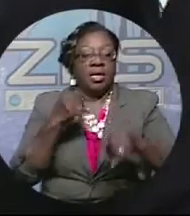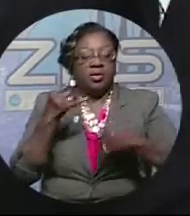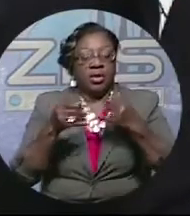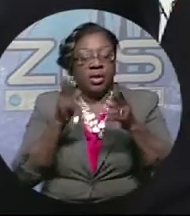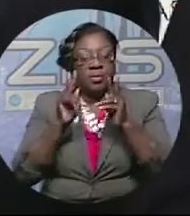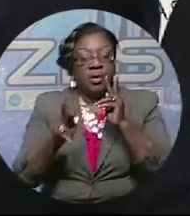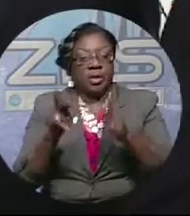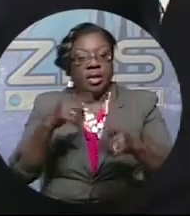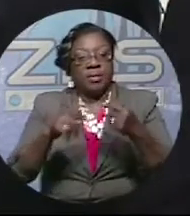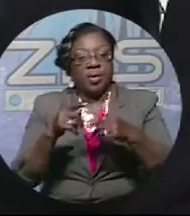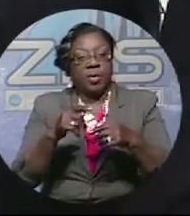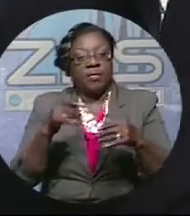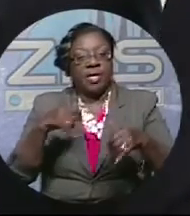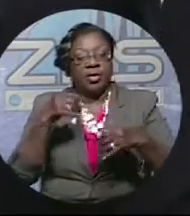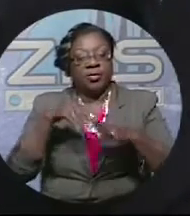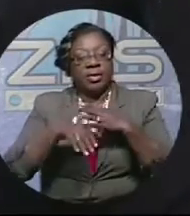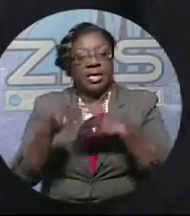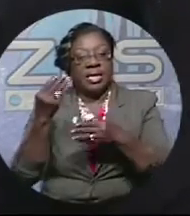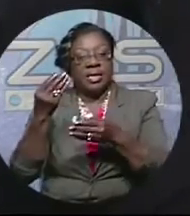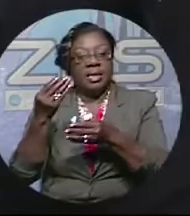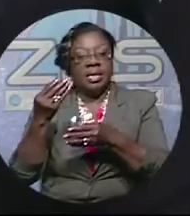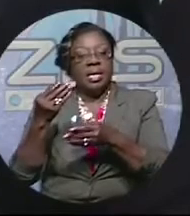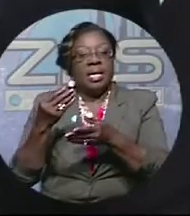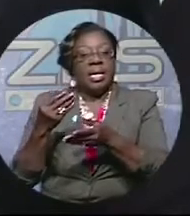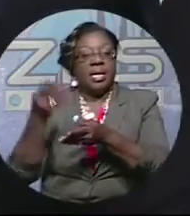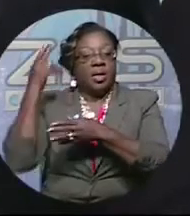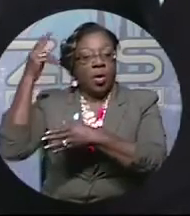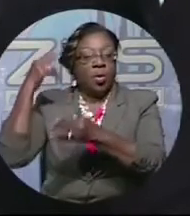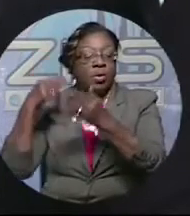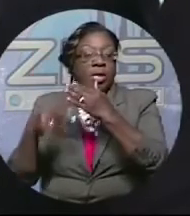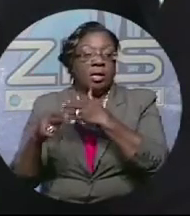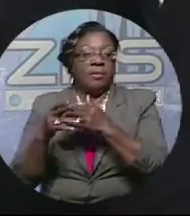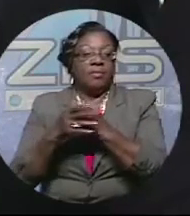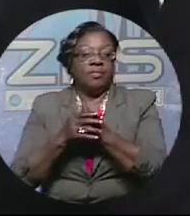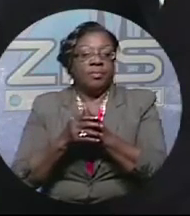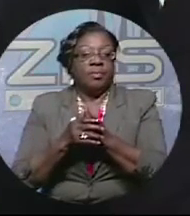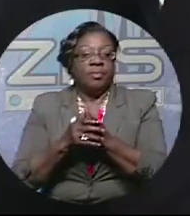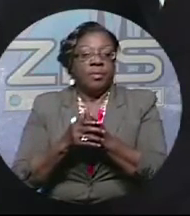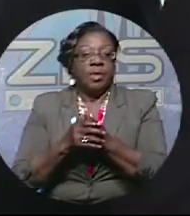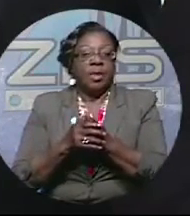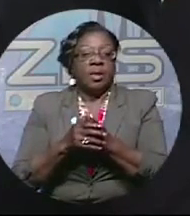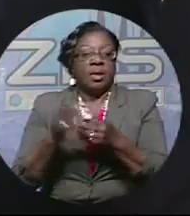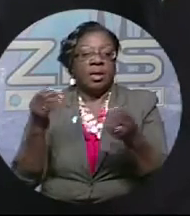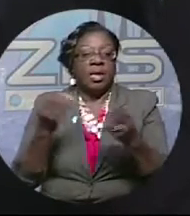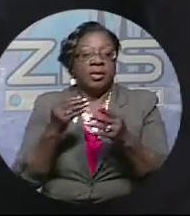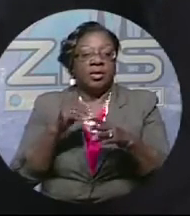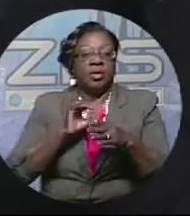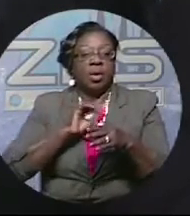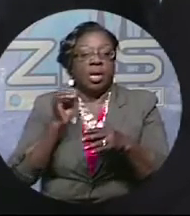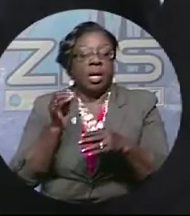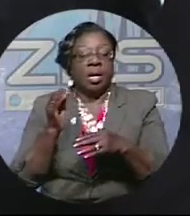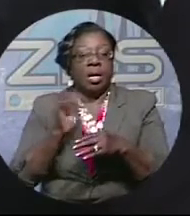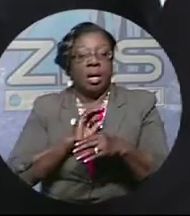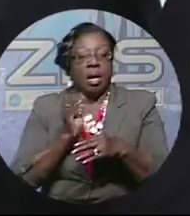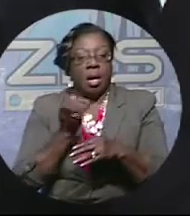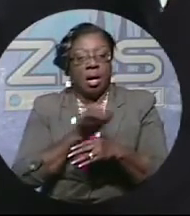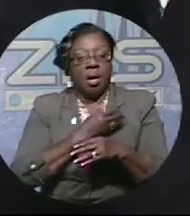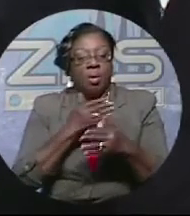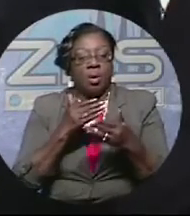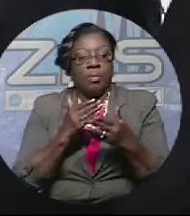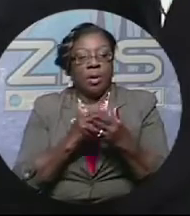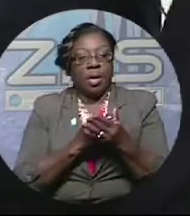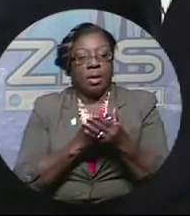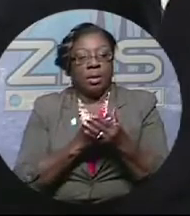from China. To this conference, and who will be the subject of interest on our part, so as to